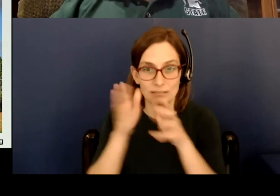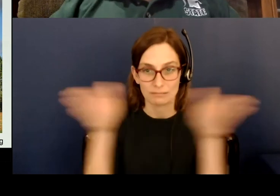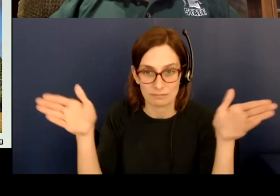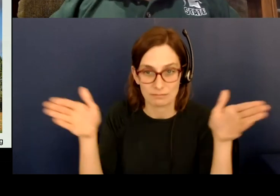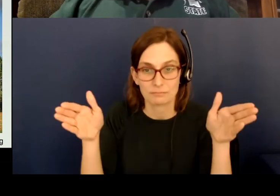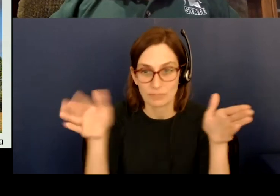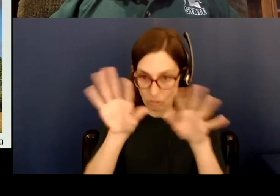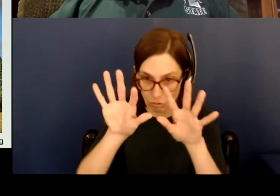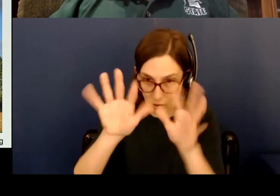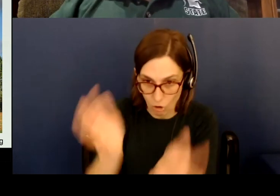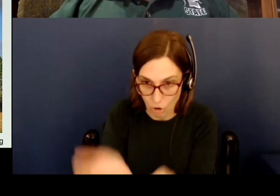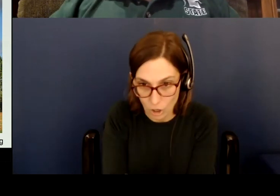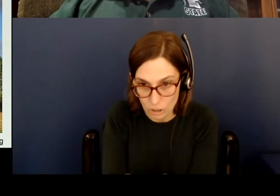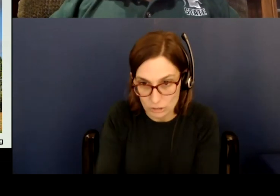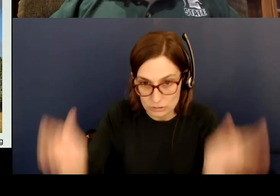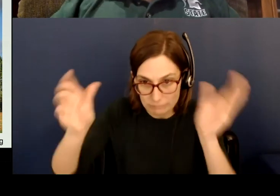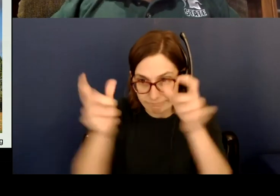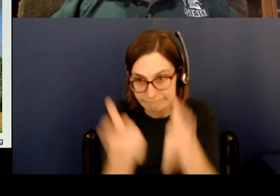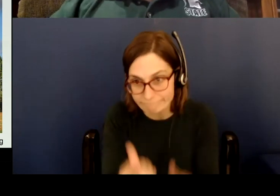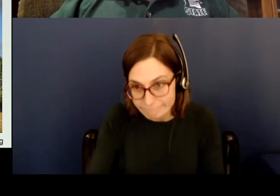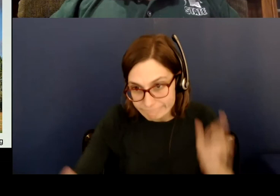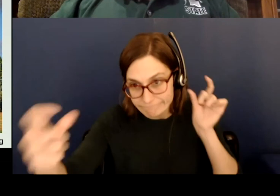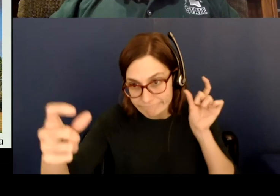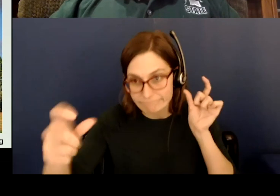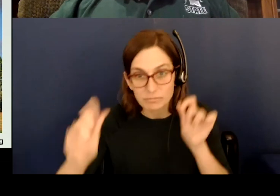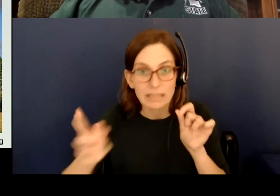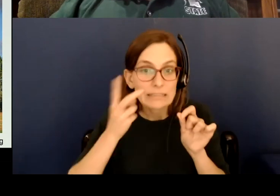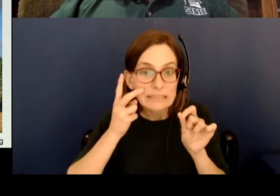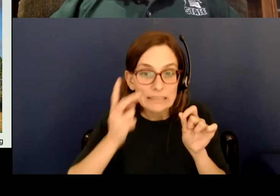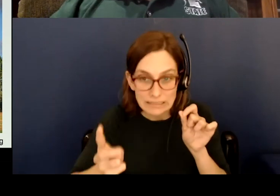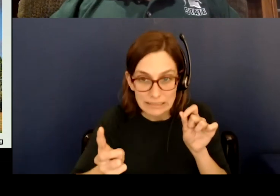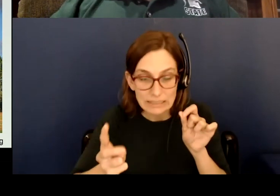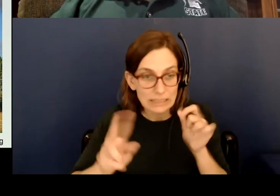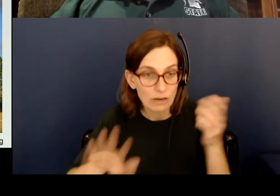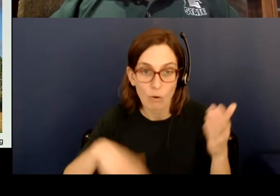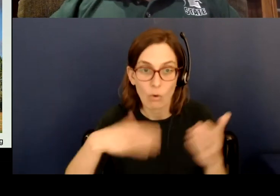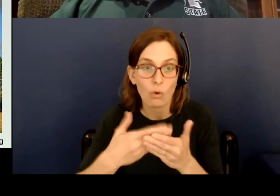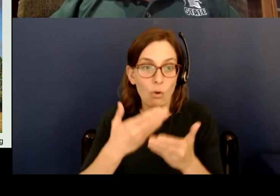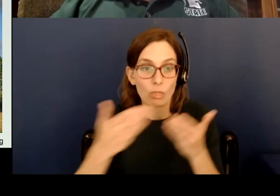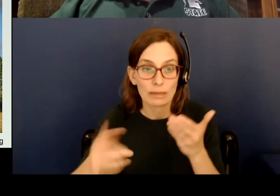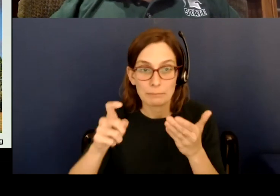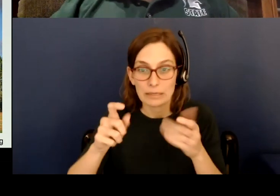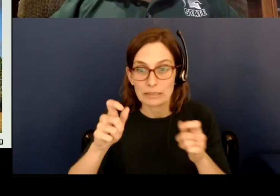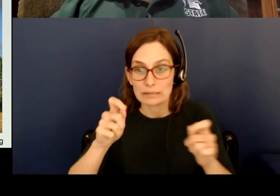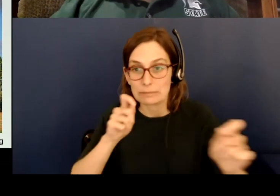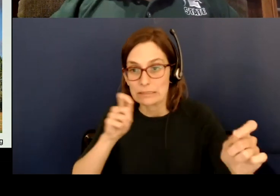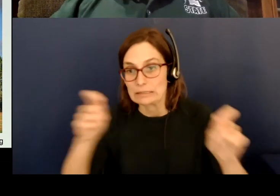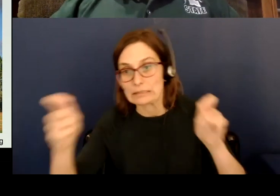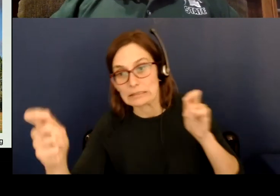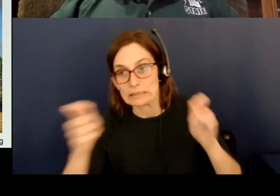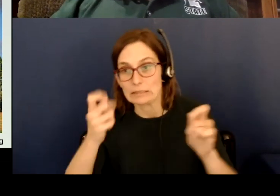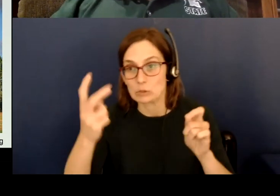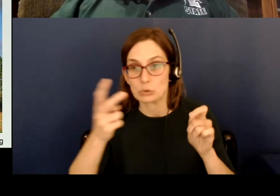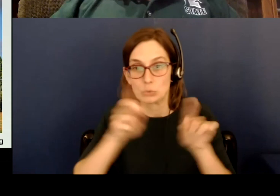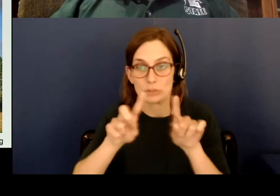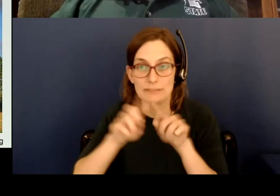this arc and this arc here, this whole thing has to be steered in two independent directions. What